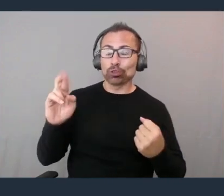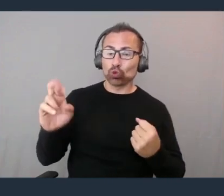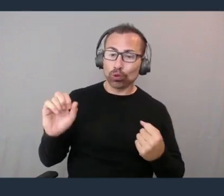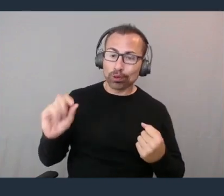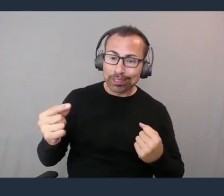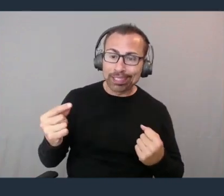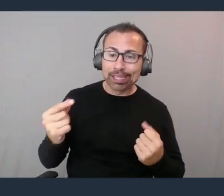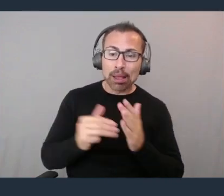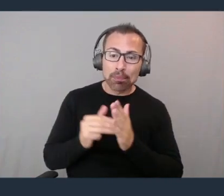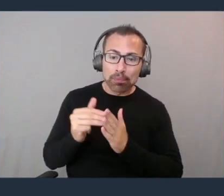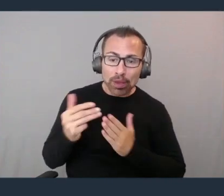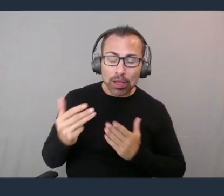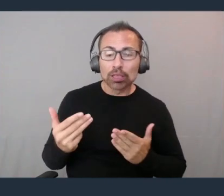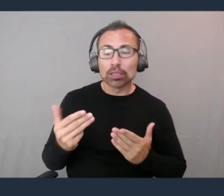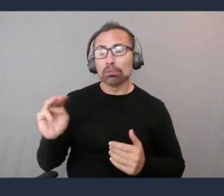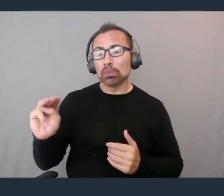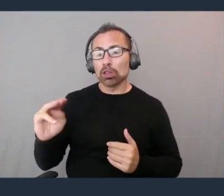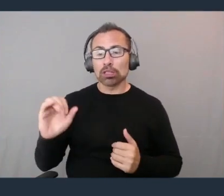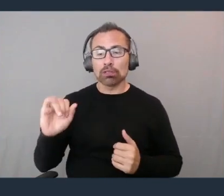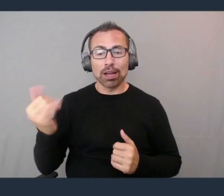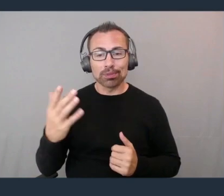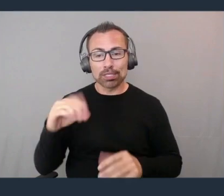all free of cost.